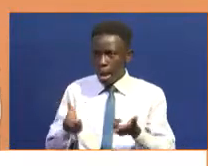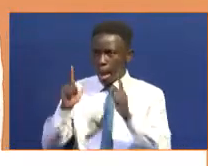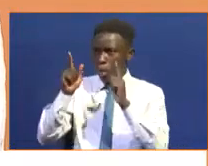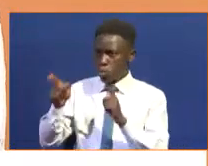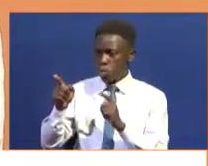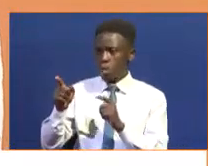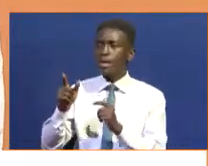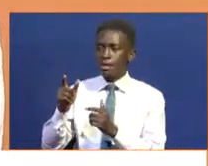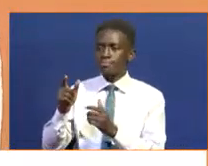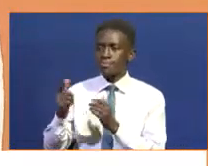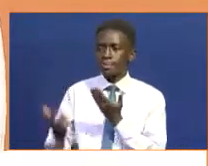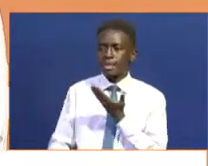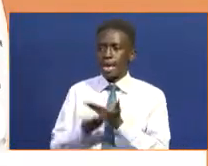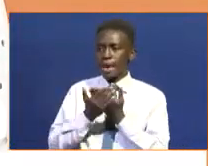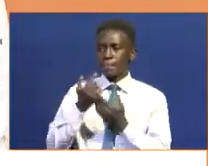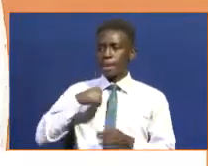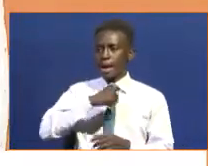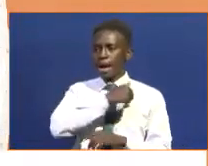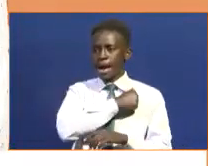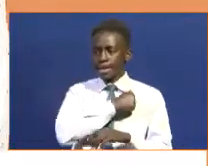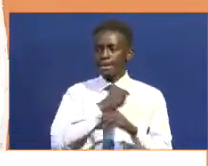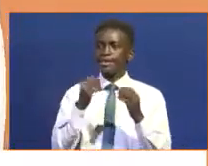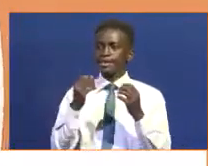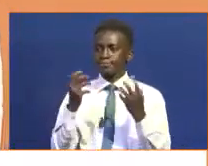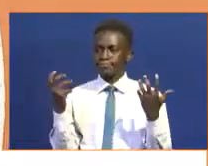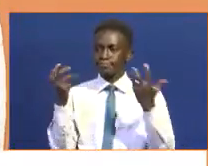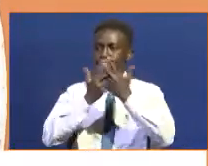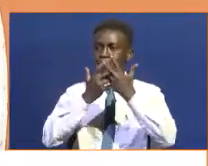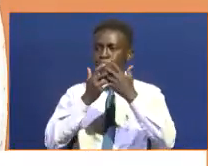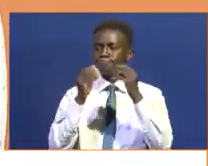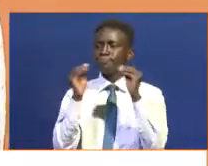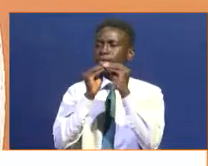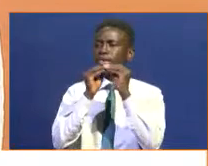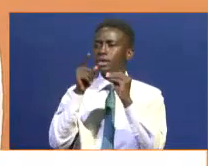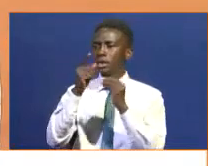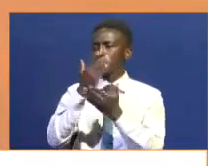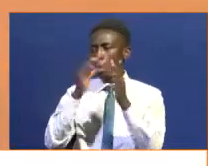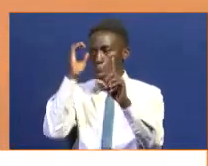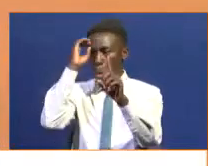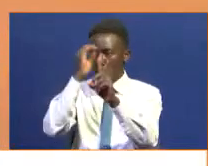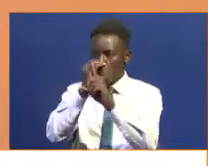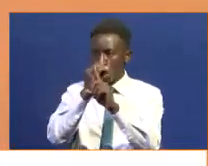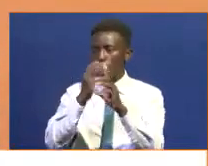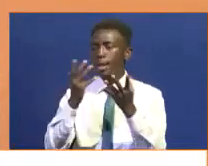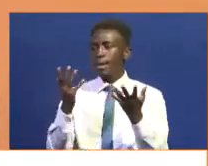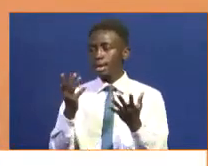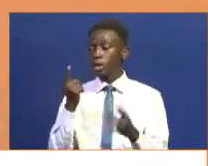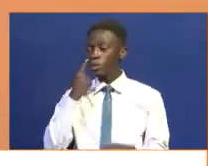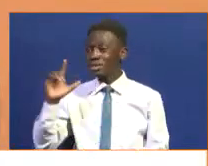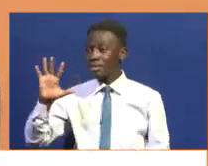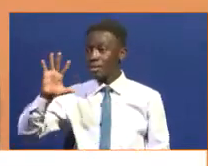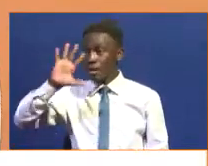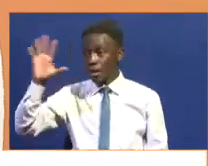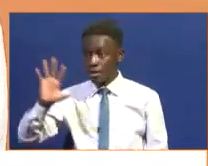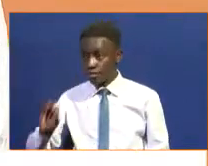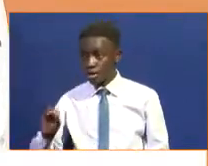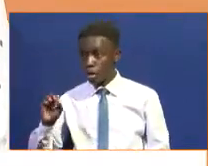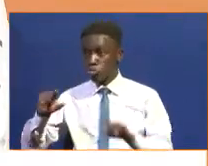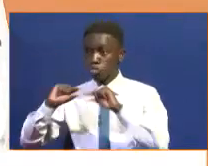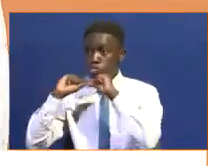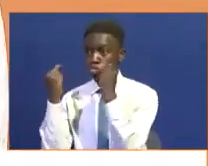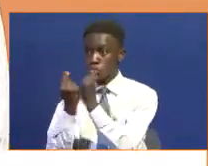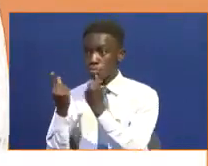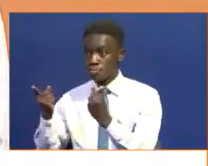meet some of the goals, if it's in loss and damage, if it's adaptation. So the Africa group has actually